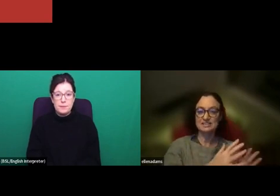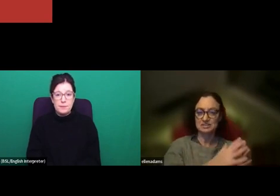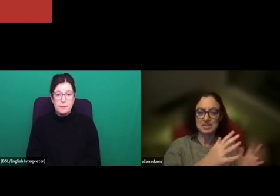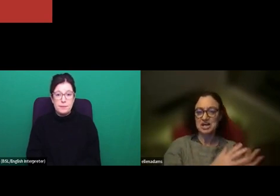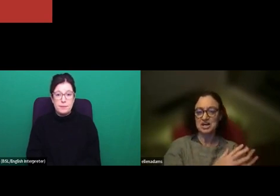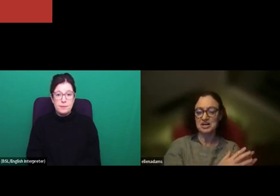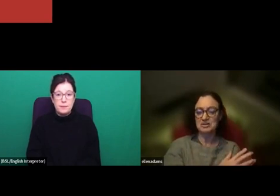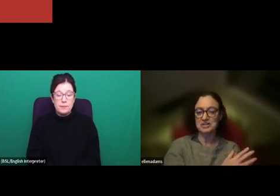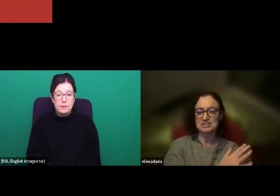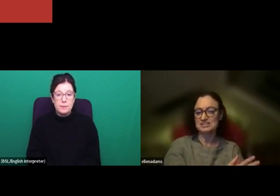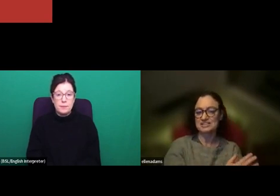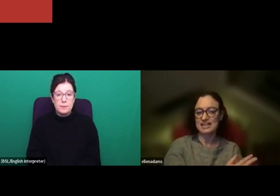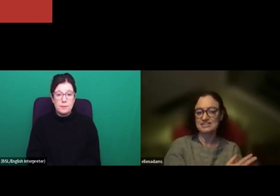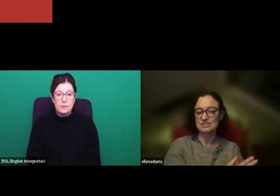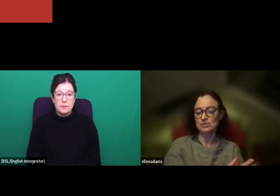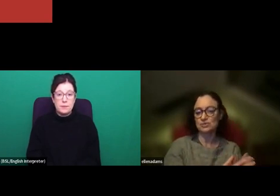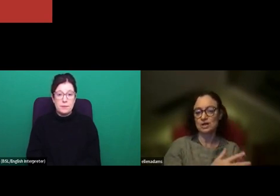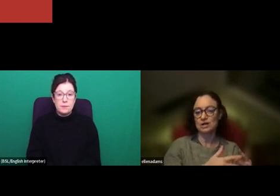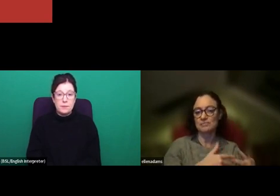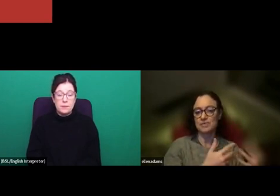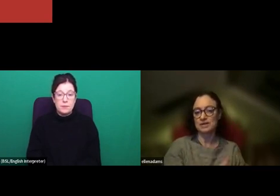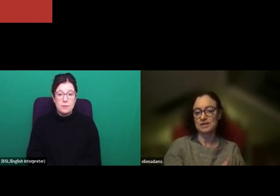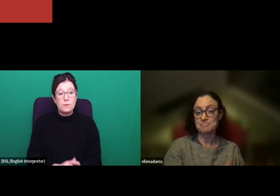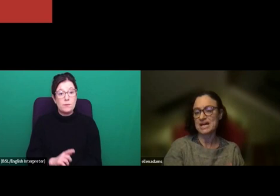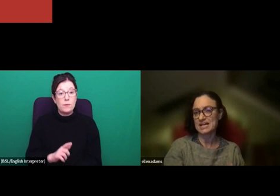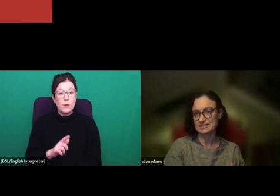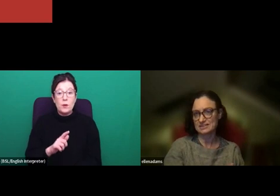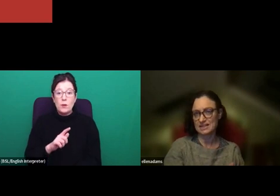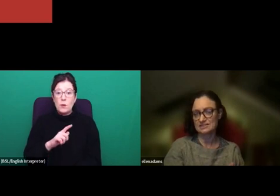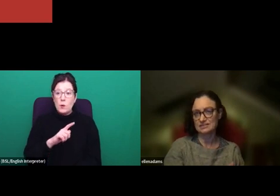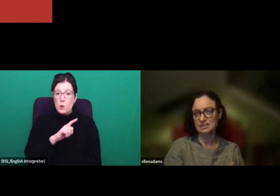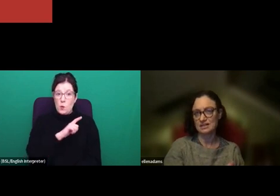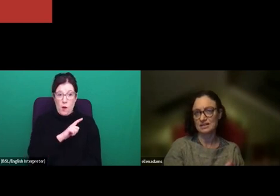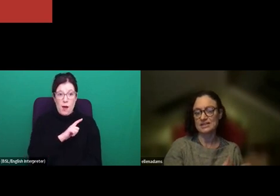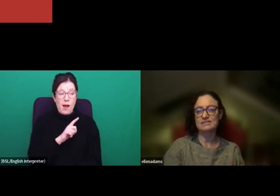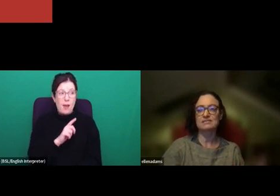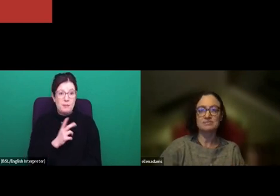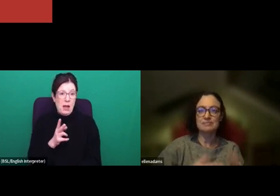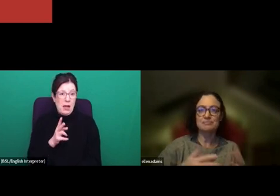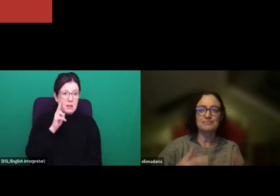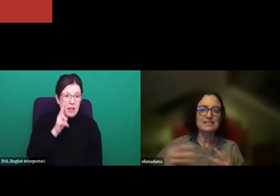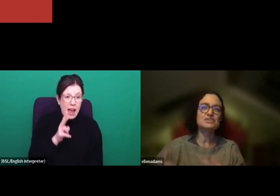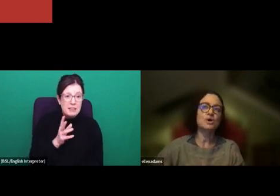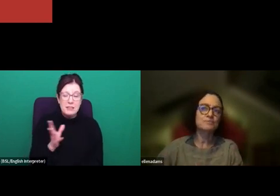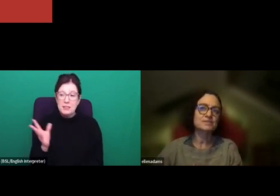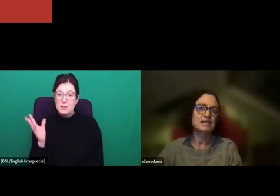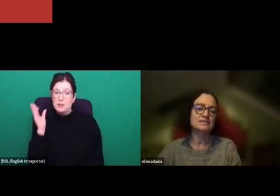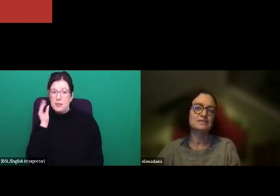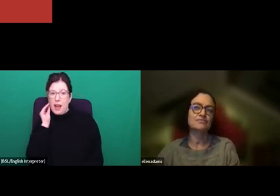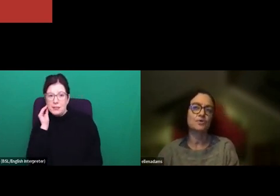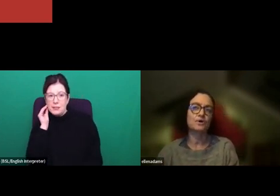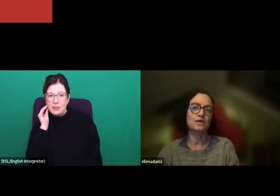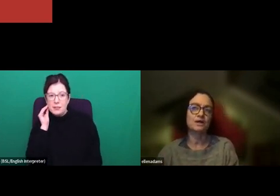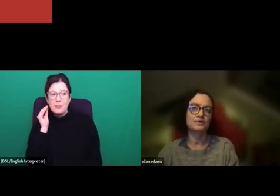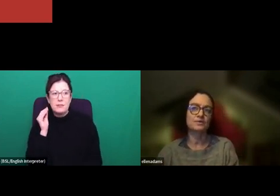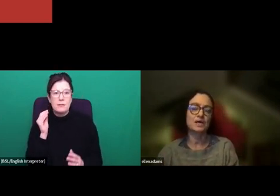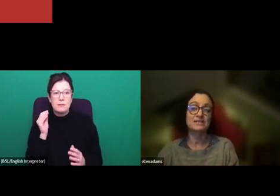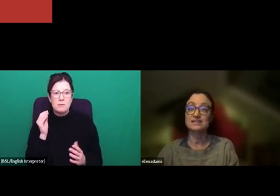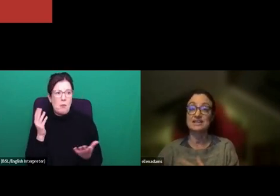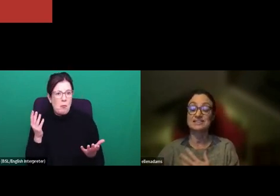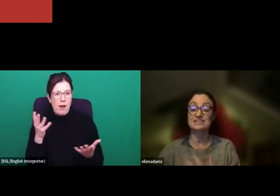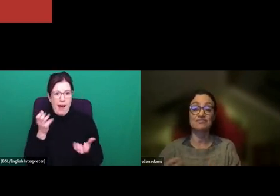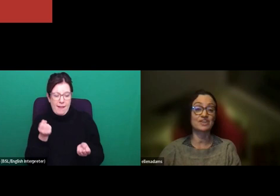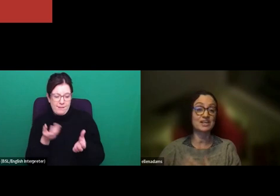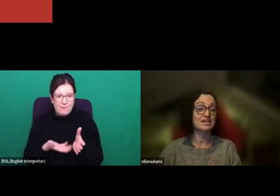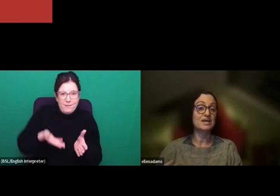a lesser sense or an impaired sense, then that is compensated for in other